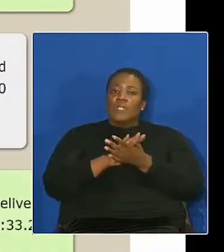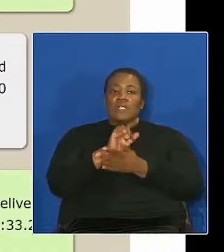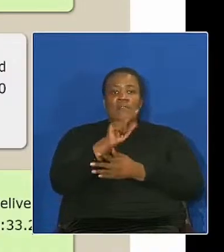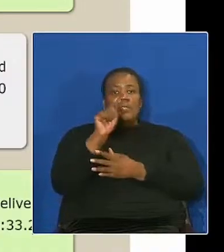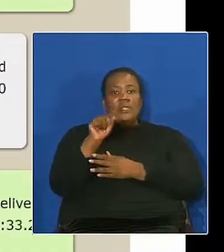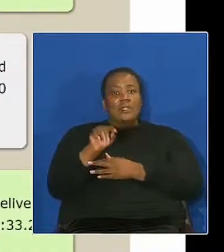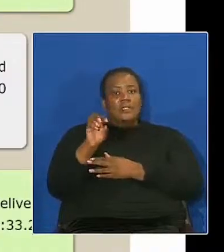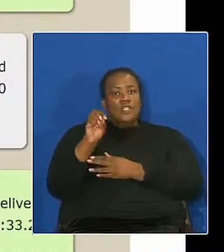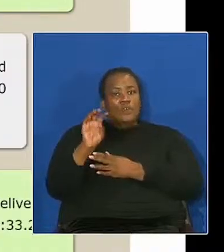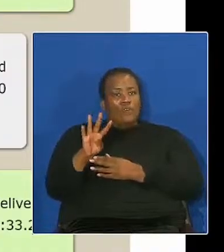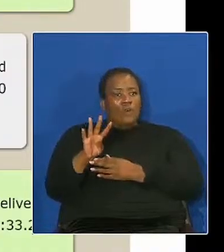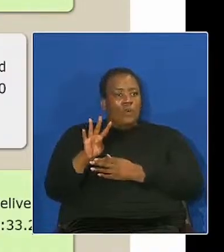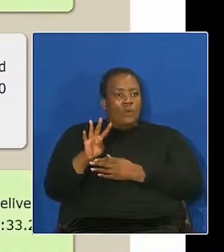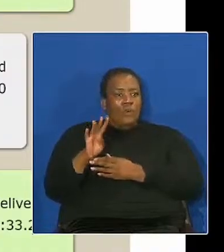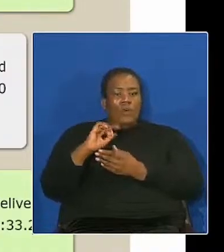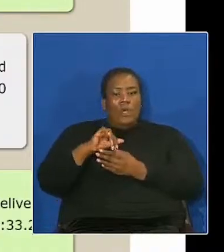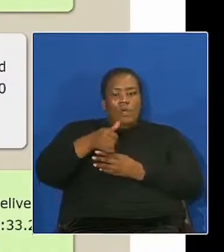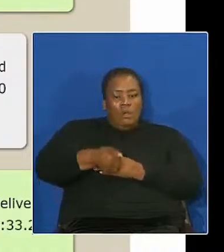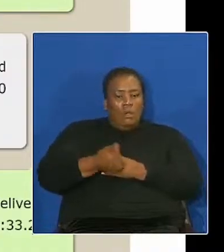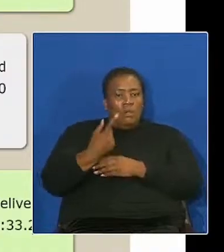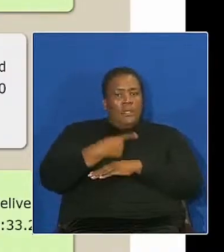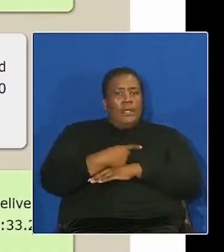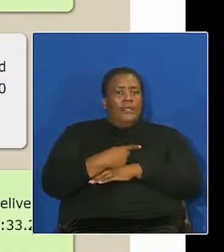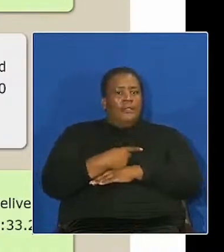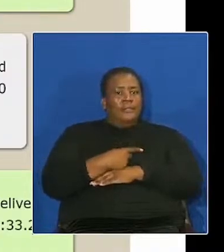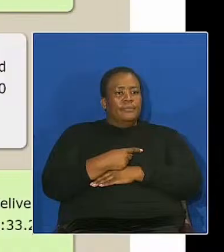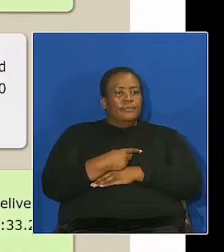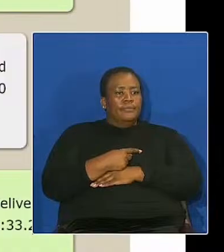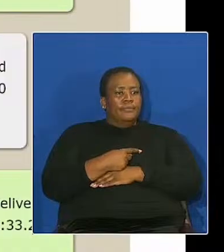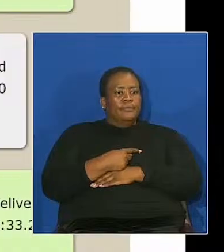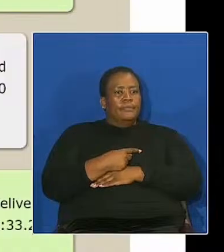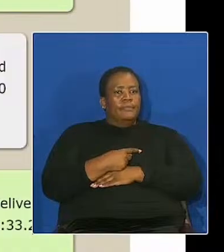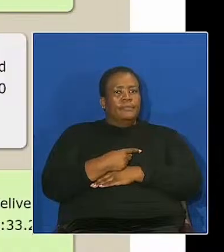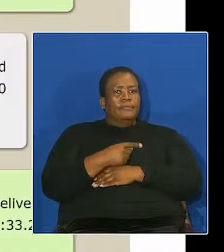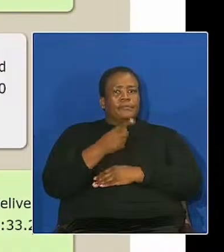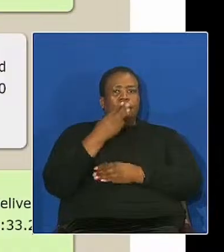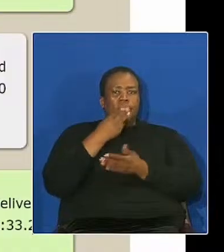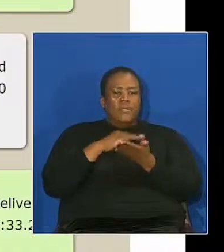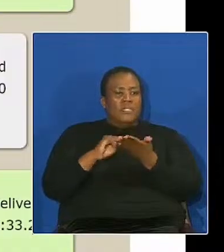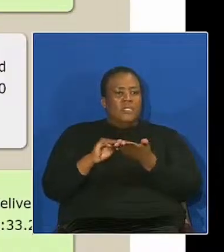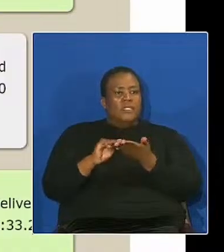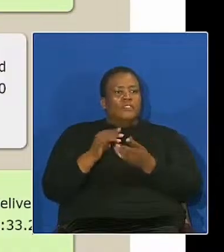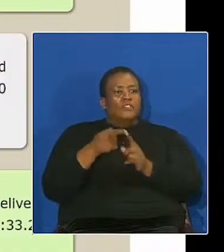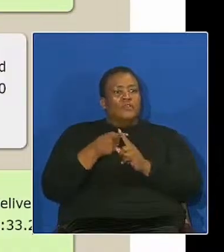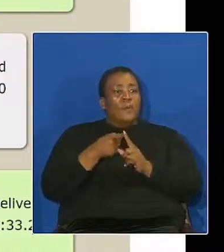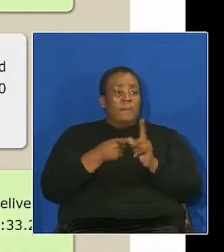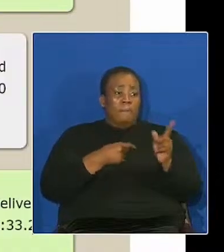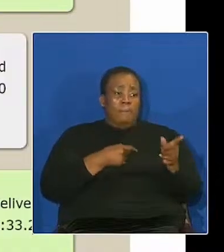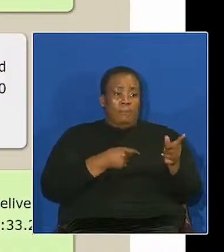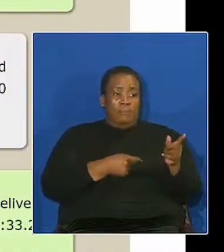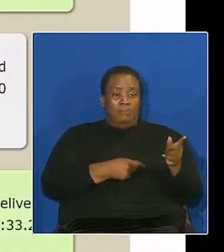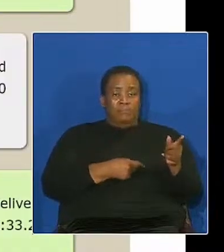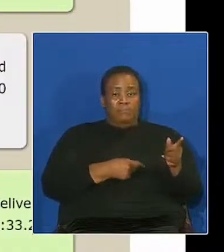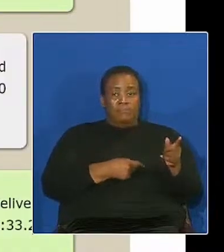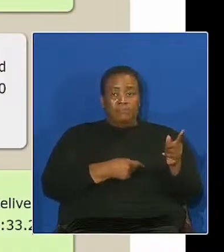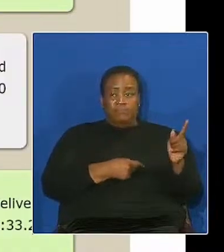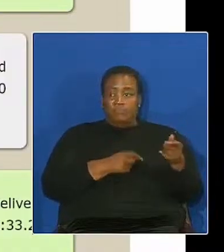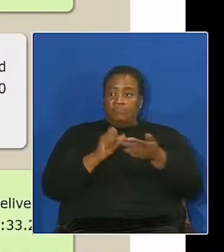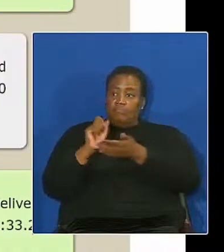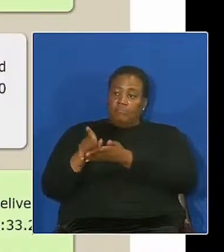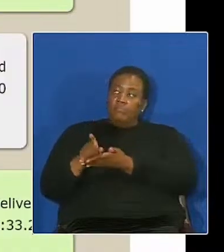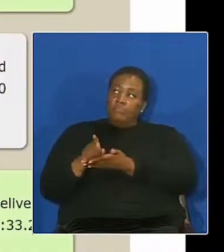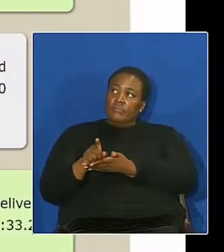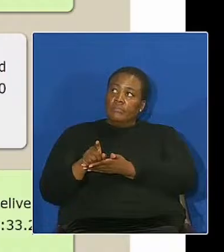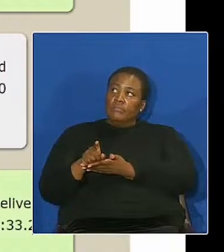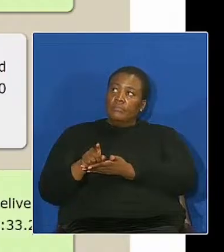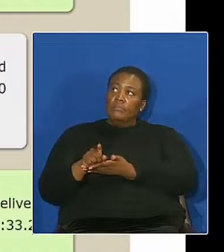17:04 on the following day, then the message from Mr. Mokhozi to